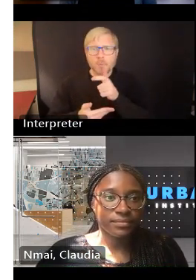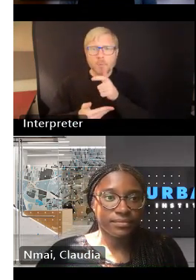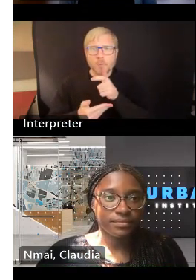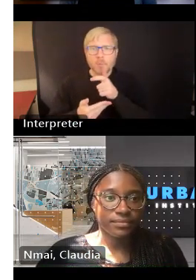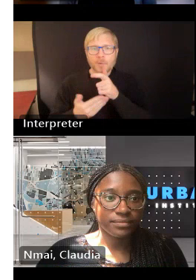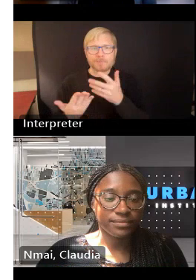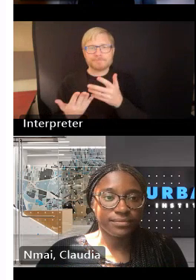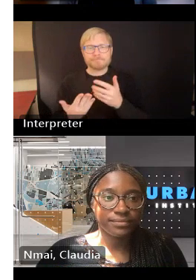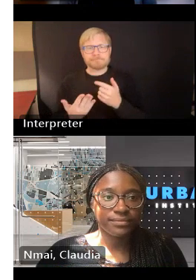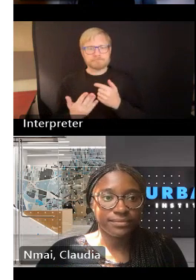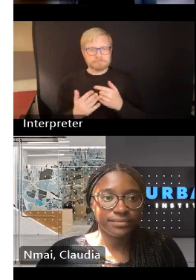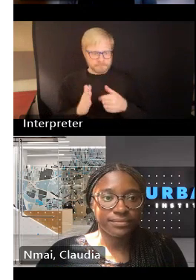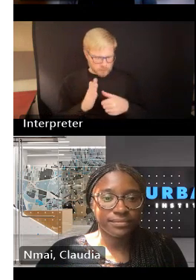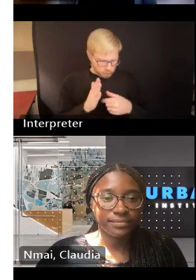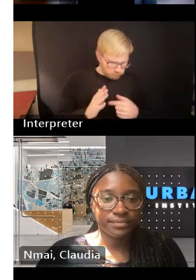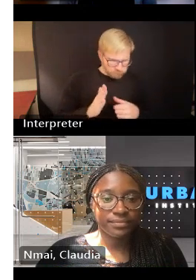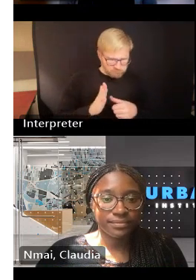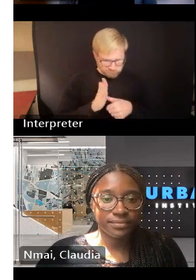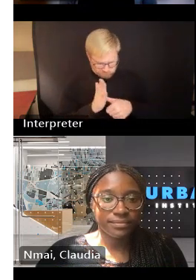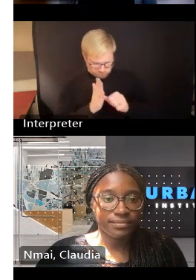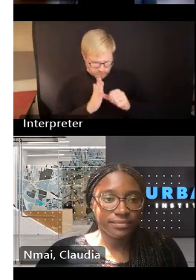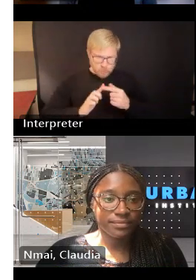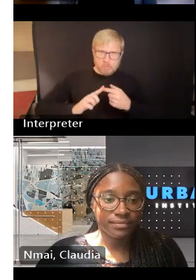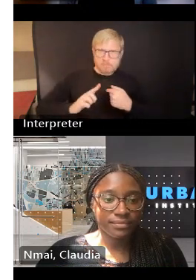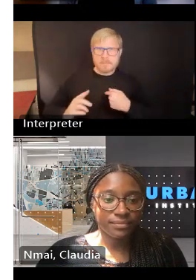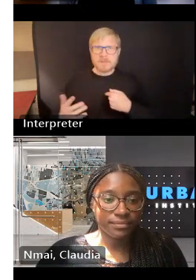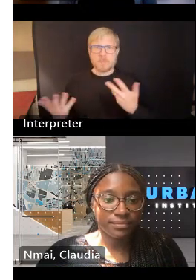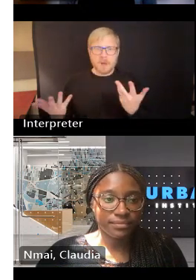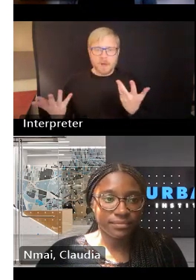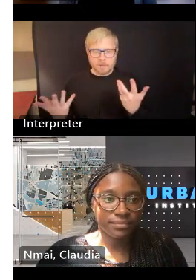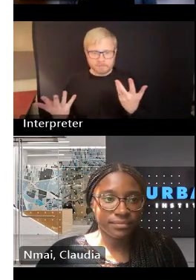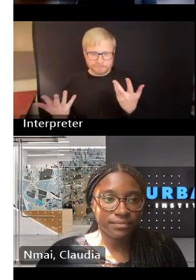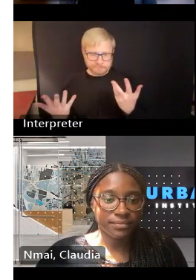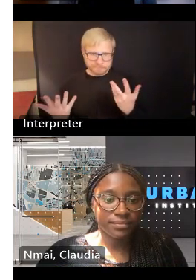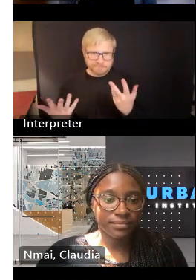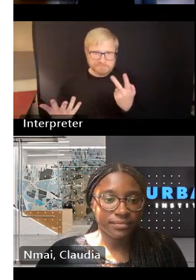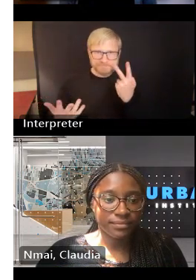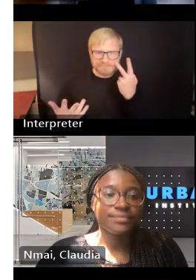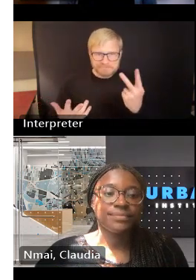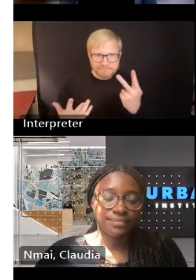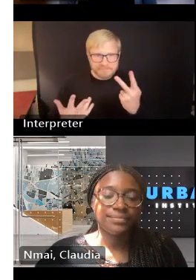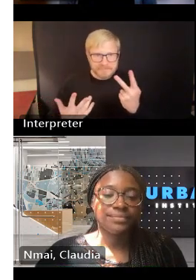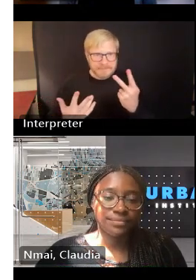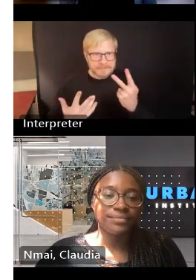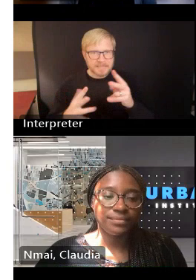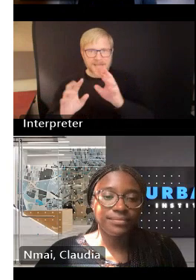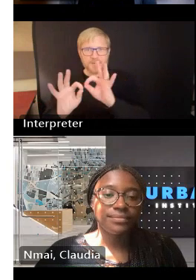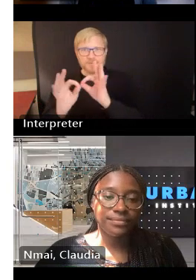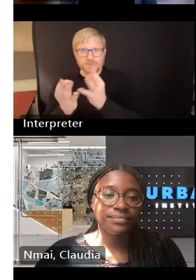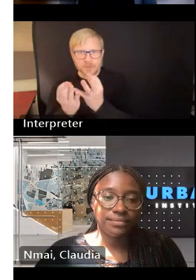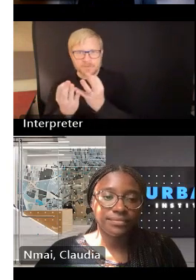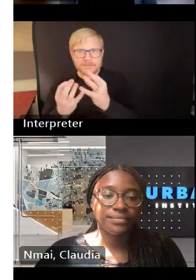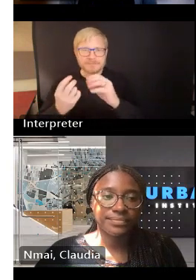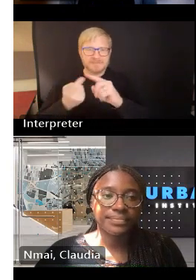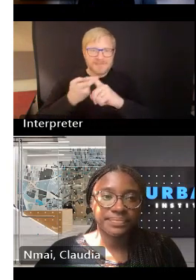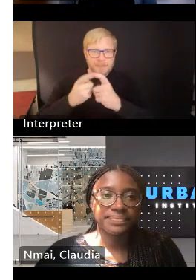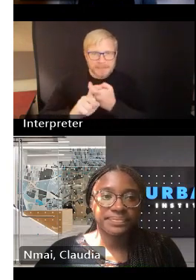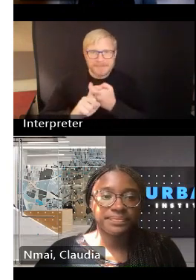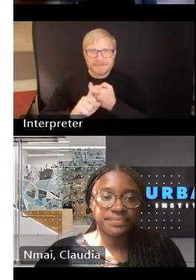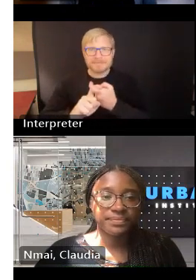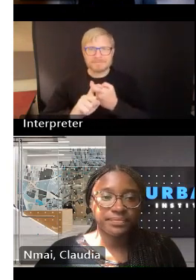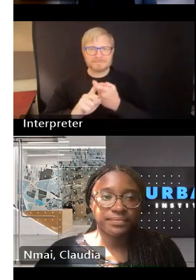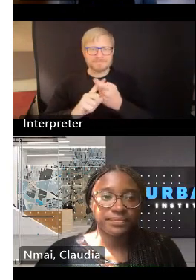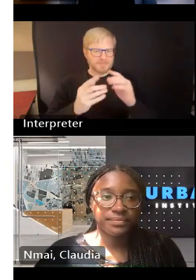difference, the significant difference between what shows up under friends and family and what shows up under community members. And